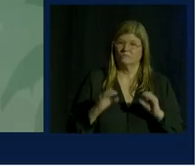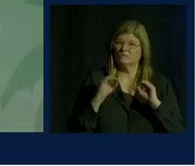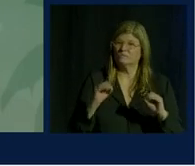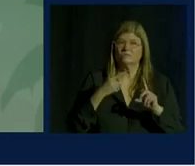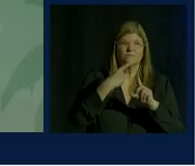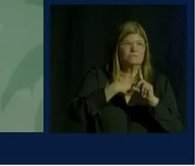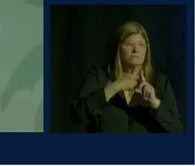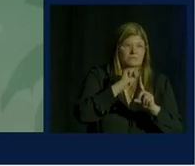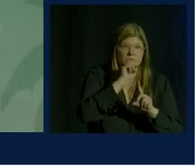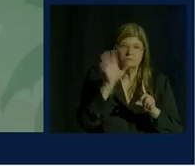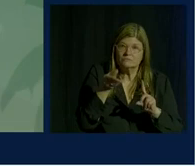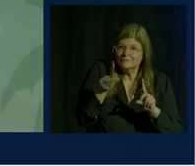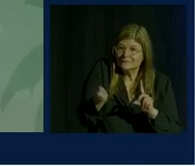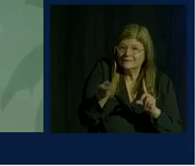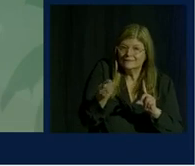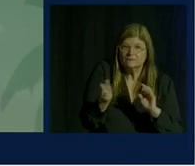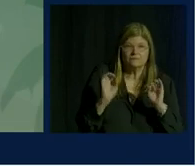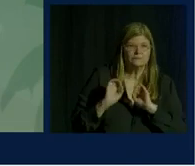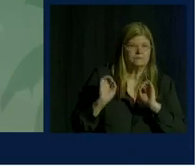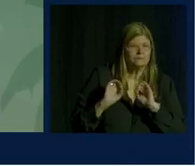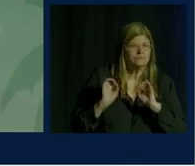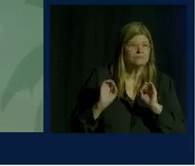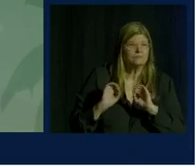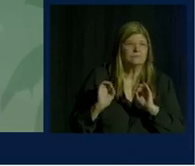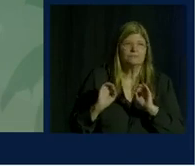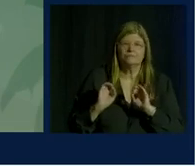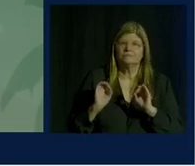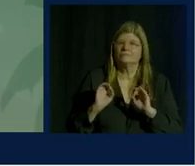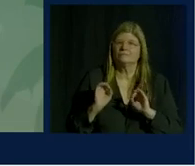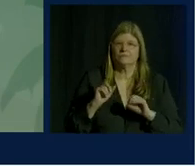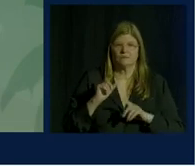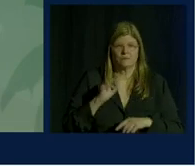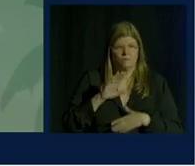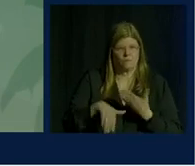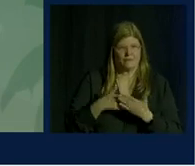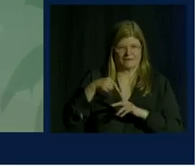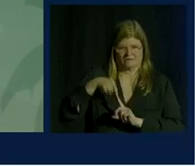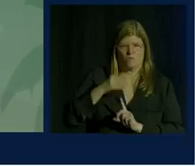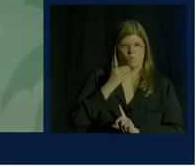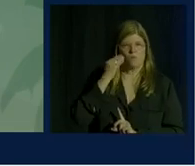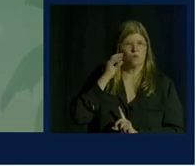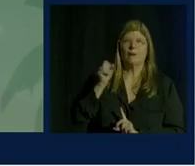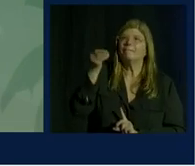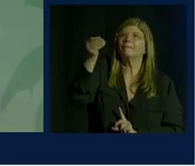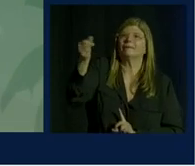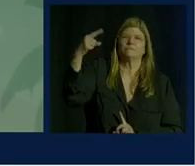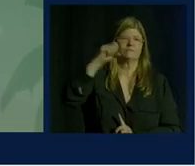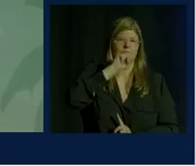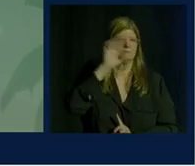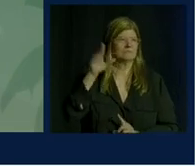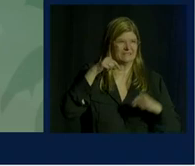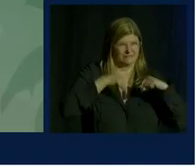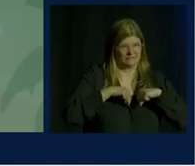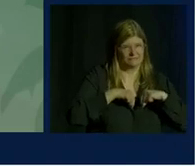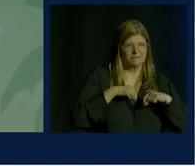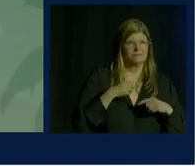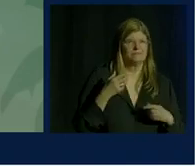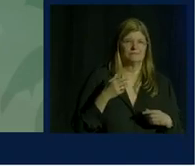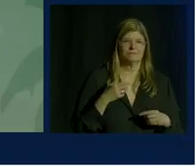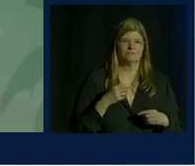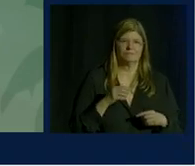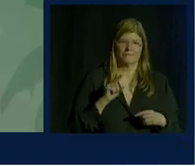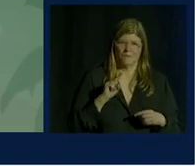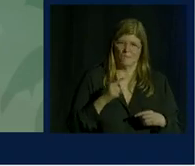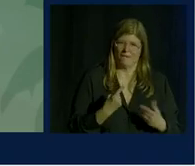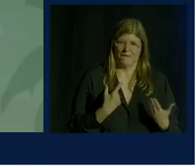startup costs, no brick and mortar space that you need, no rent that you have to pay. You only begin to incur fees when you begin to sell. So if you don't sell anything,